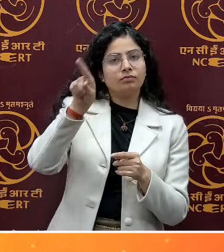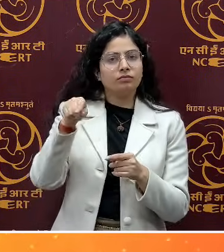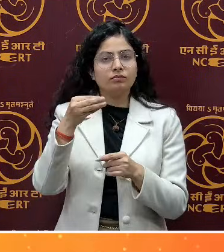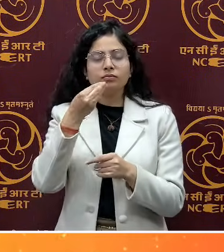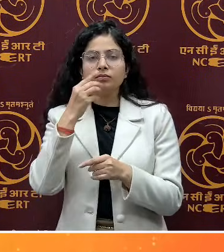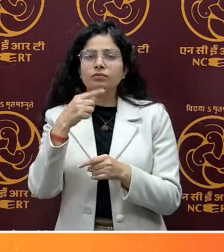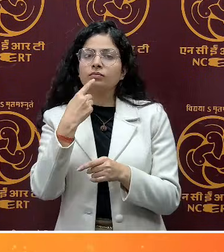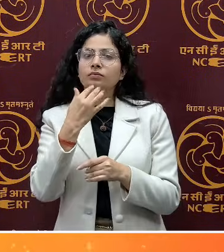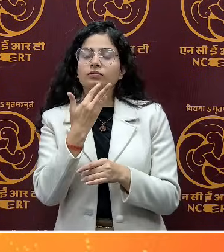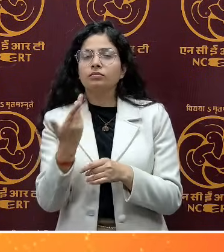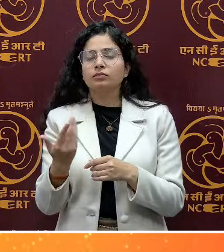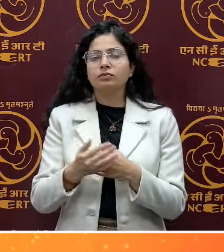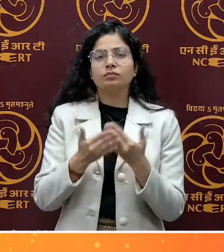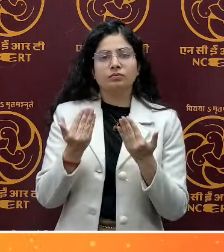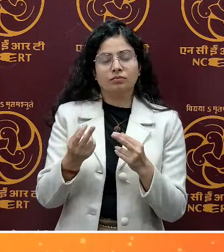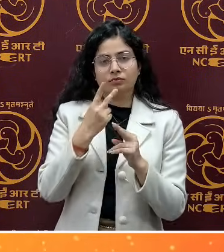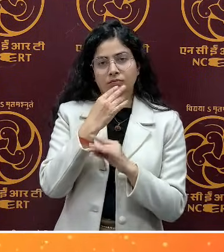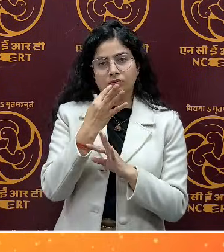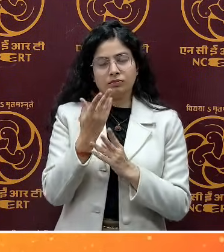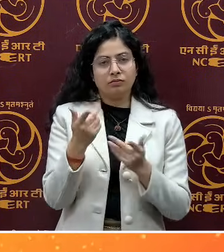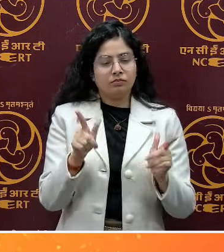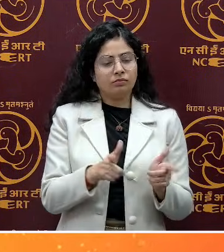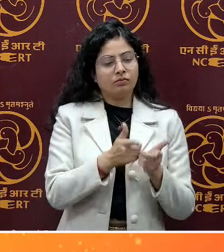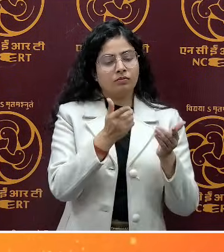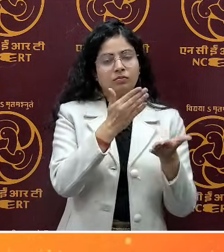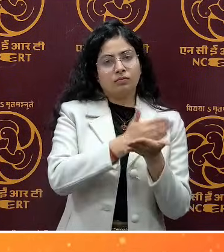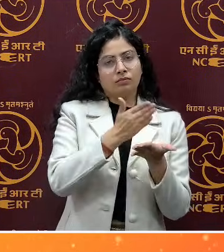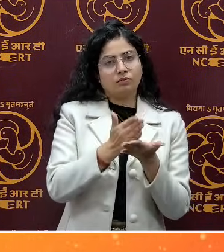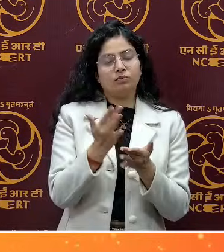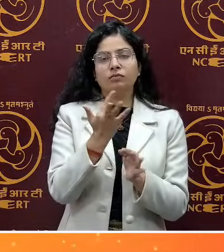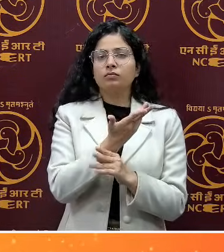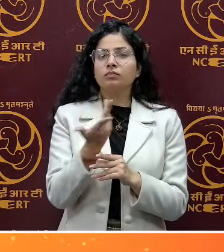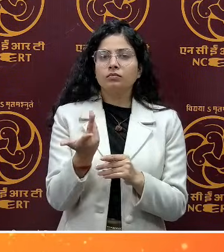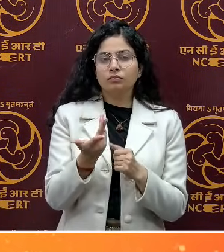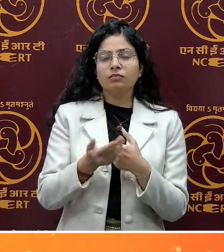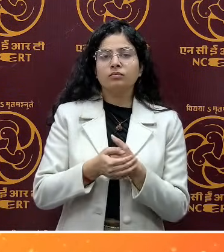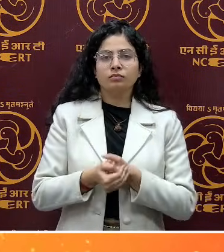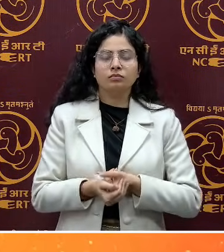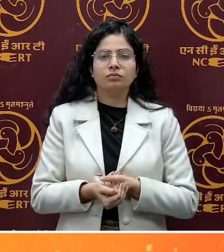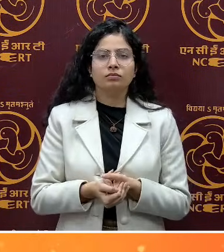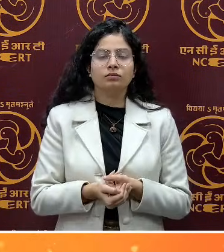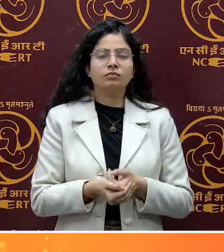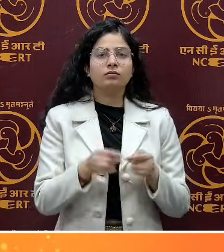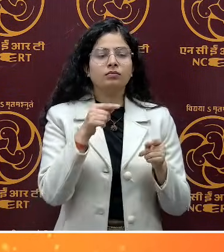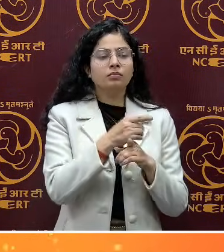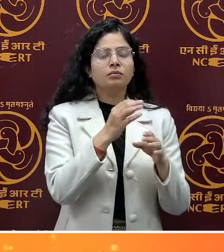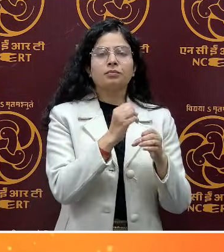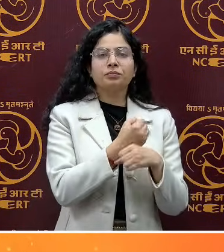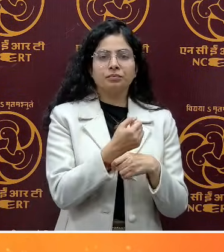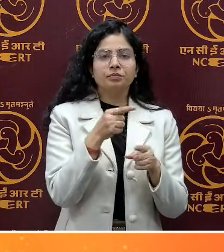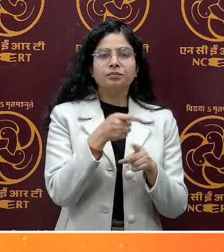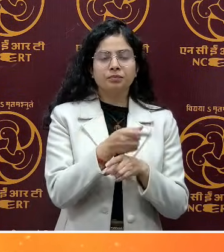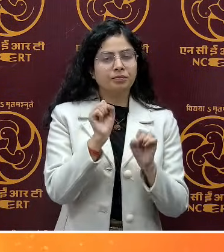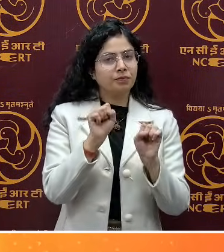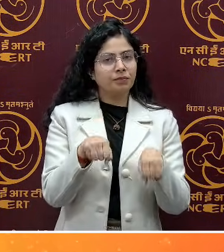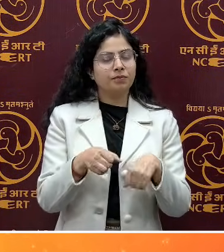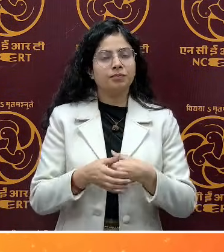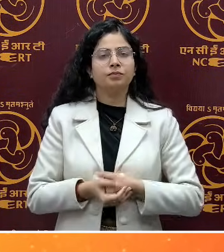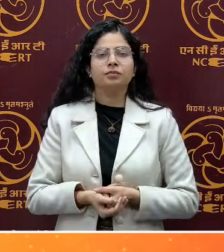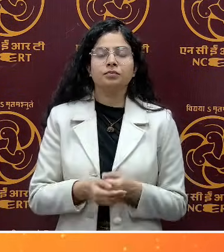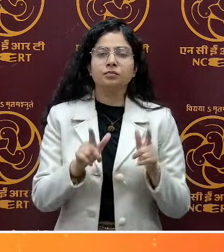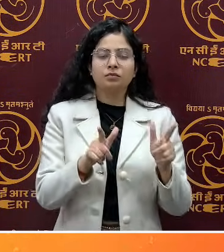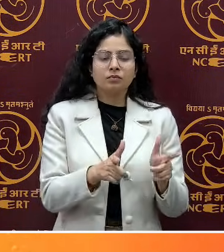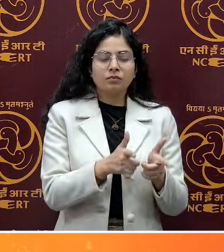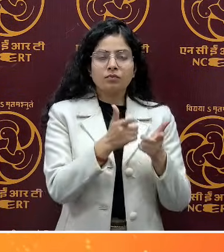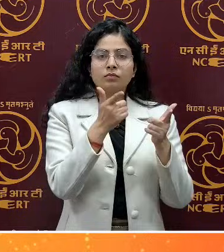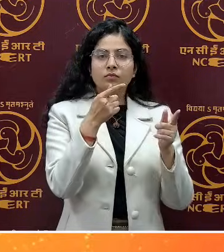have seen that plants, they are classified as what? They are classified as producers. Right? Plants